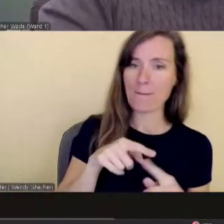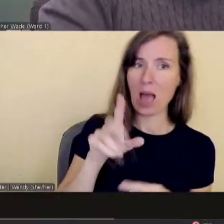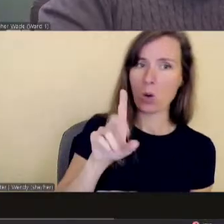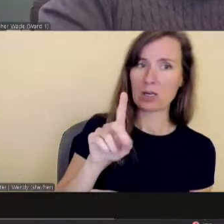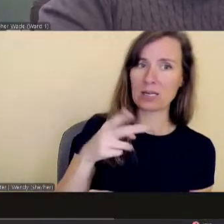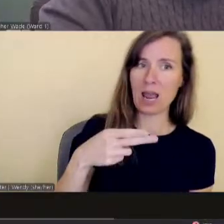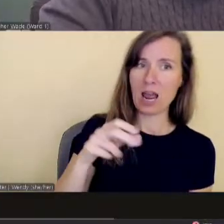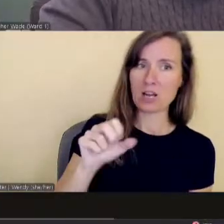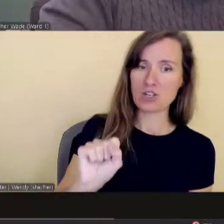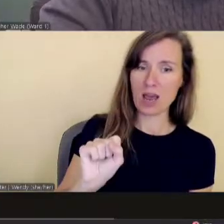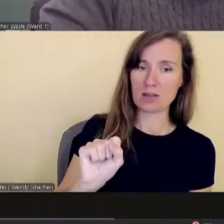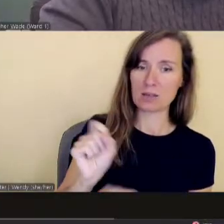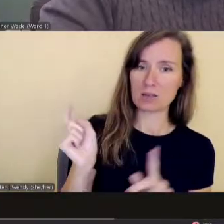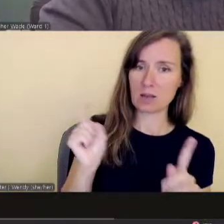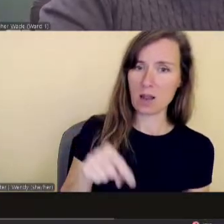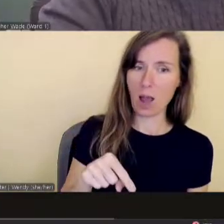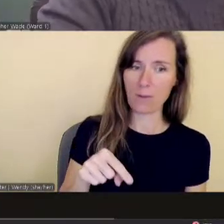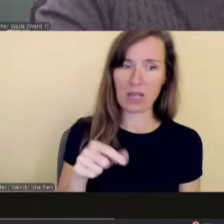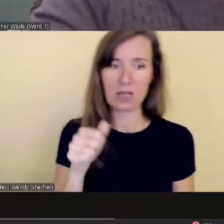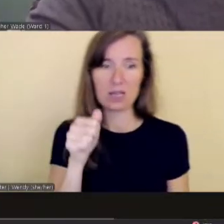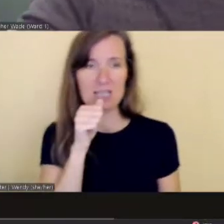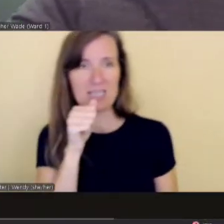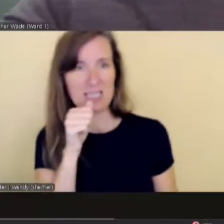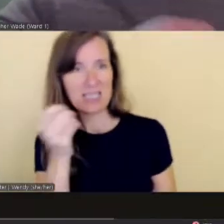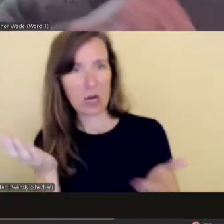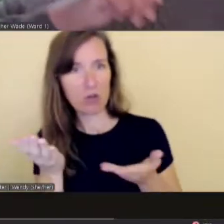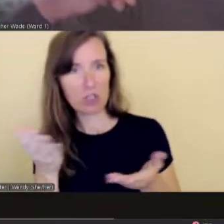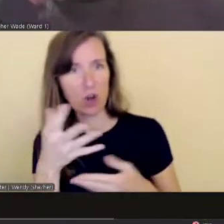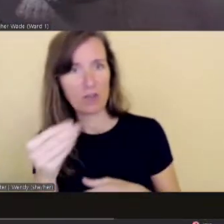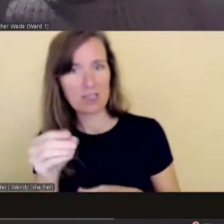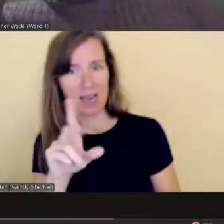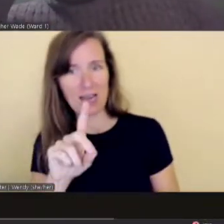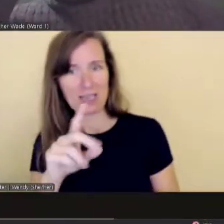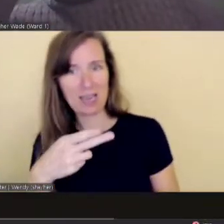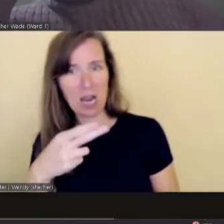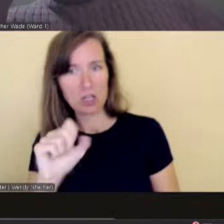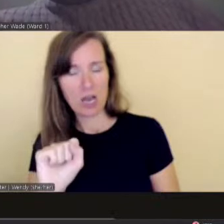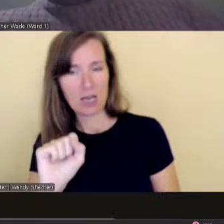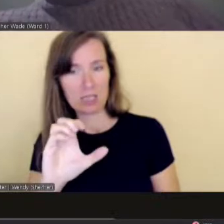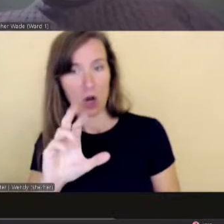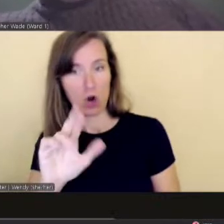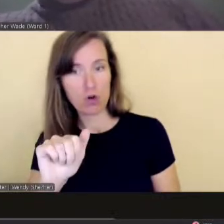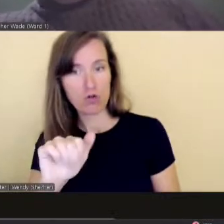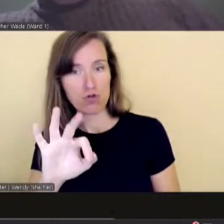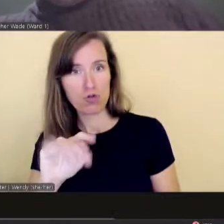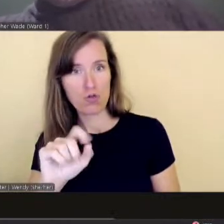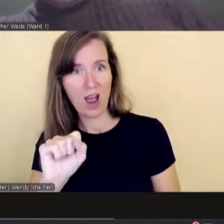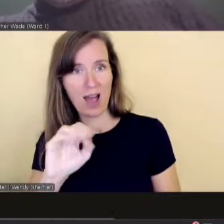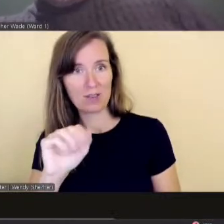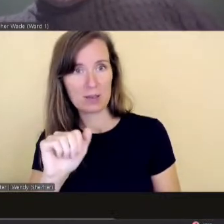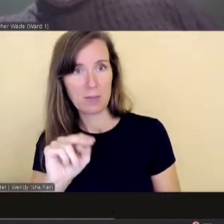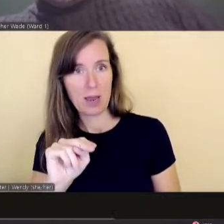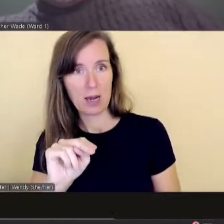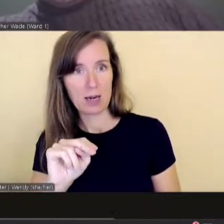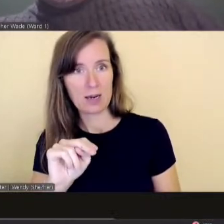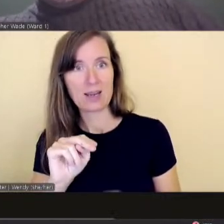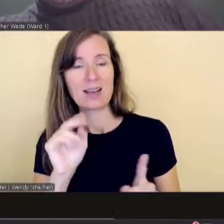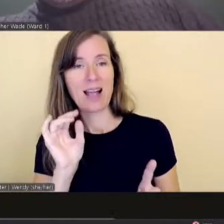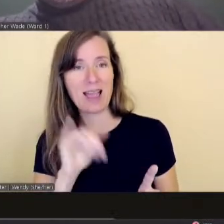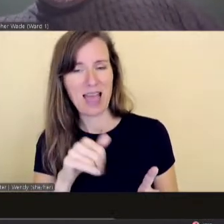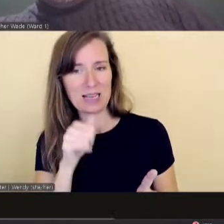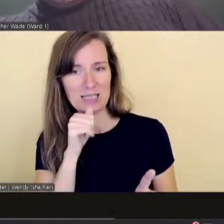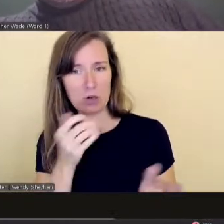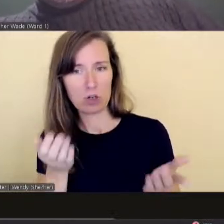DHS? The Secret Service under DHS? Are you talking about Craftsman? Yeah, Craftsman. Yeah, and that's Secret Service. Are they not